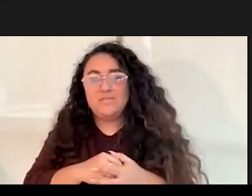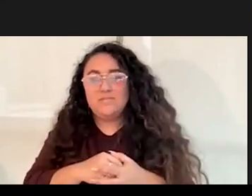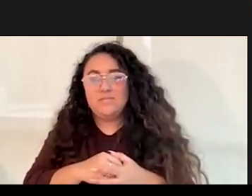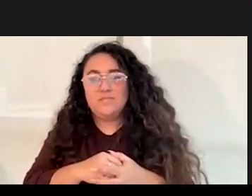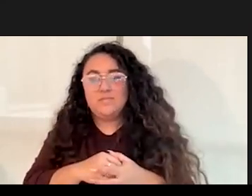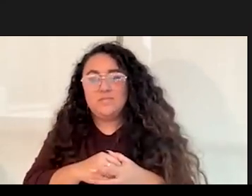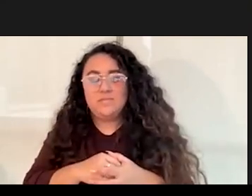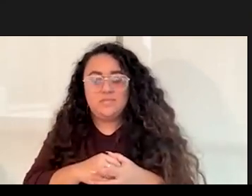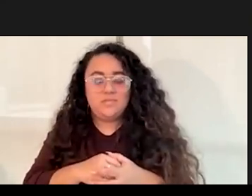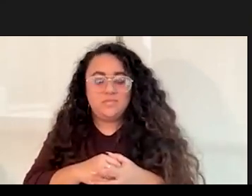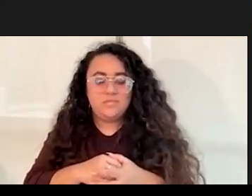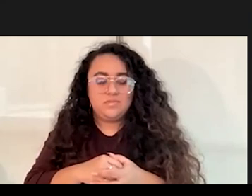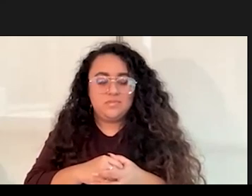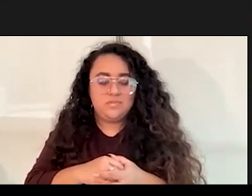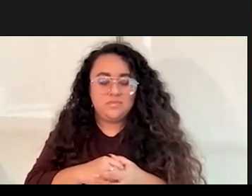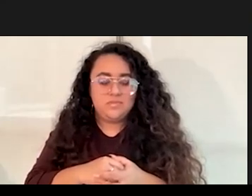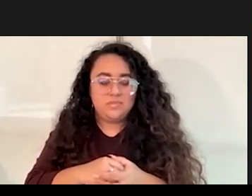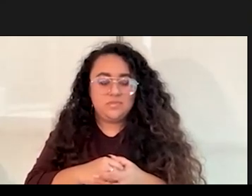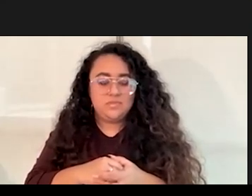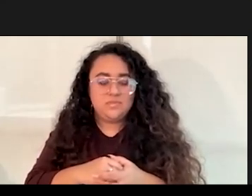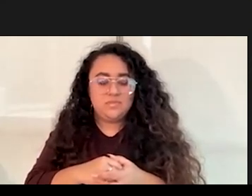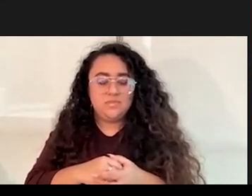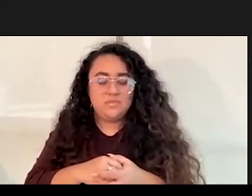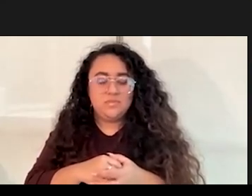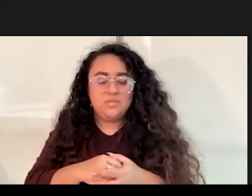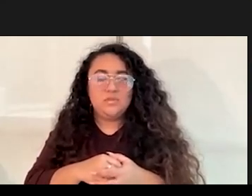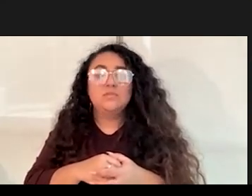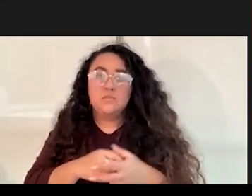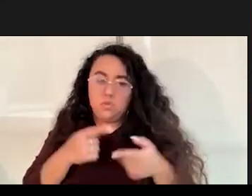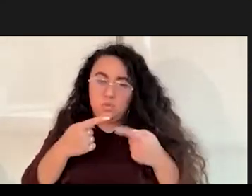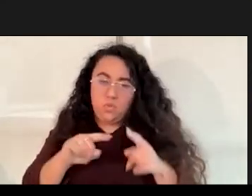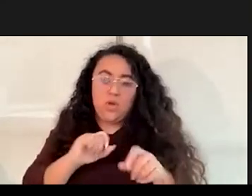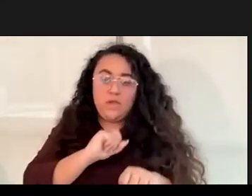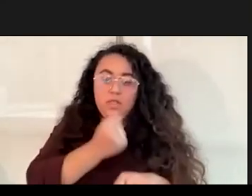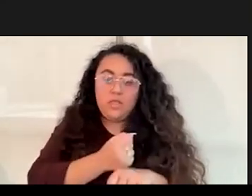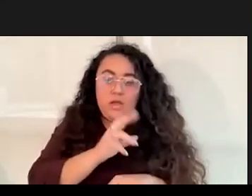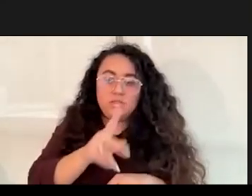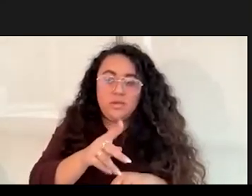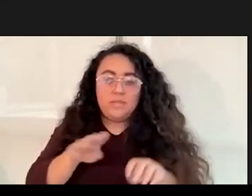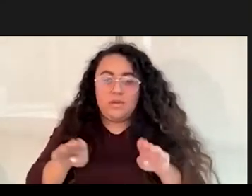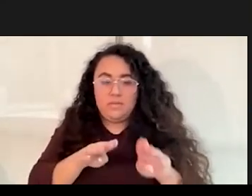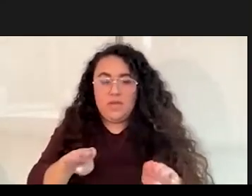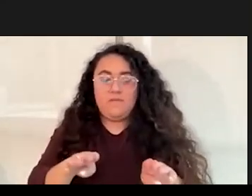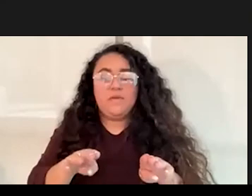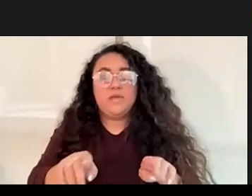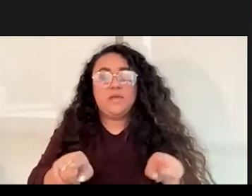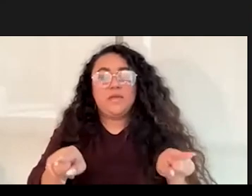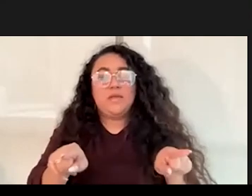and yes, it's true, while they're locked up, they're behaving in a manner as a child